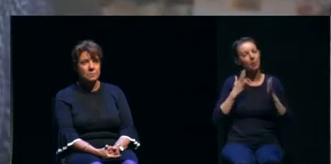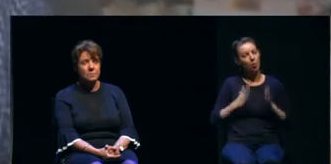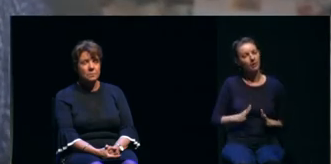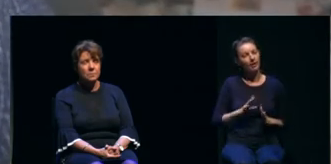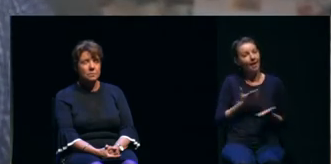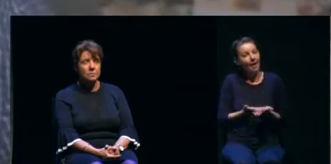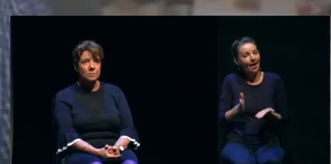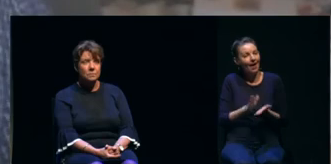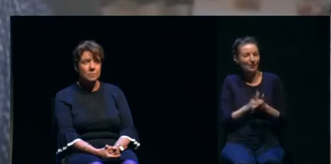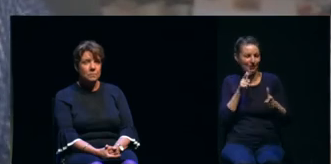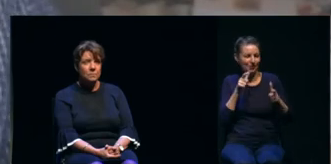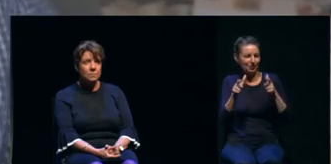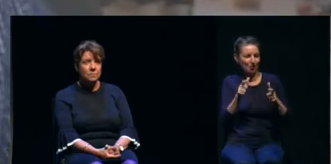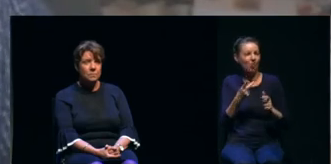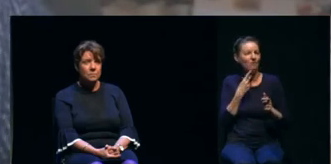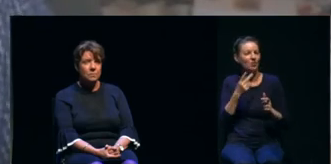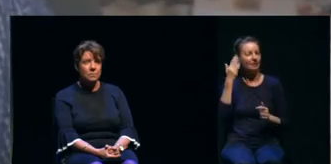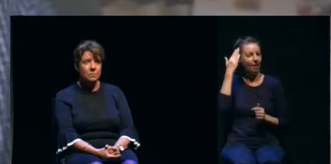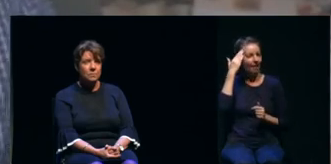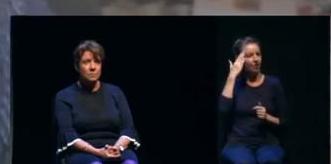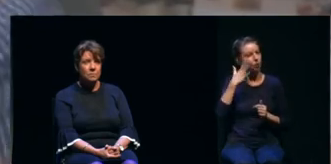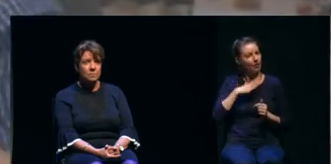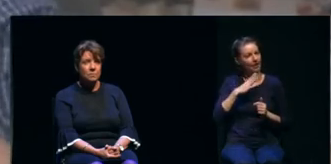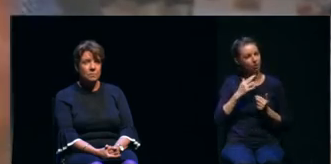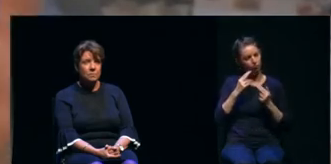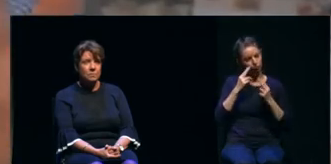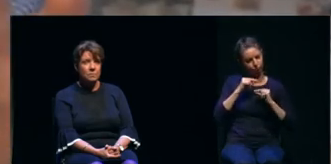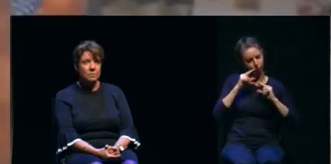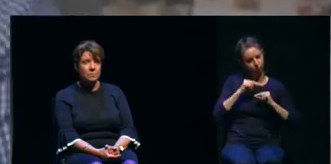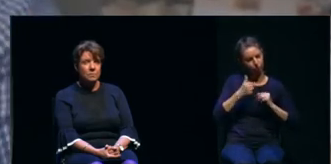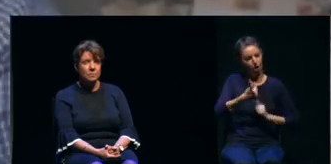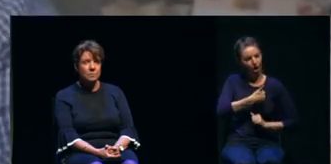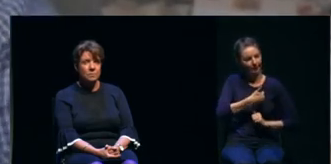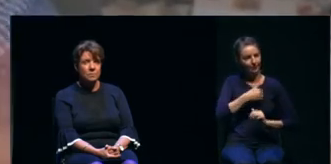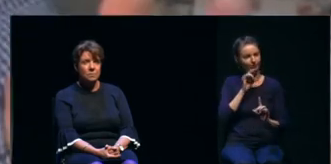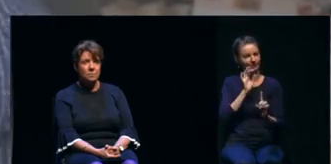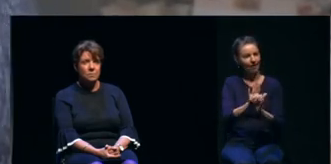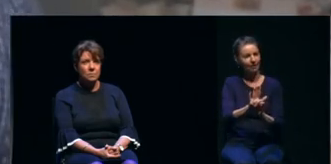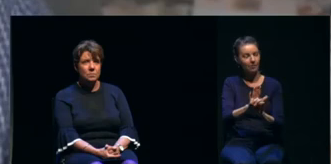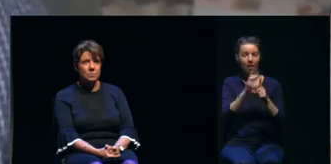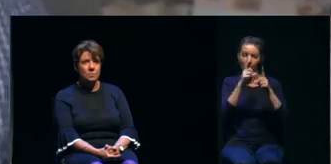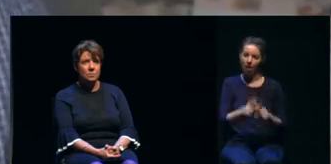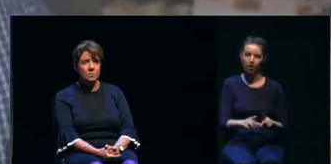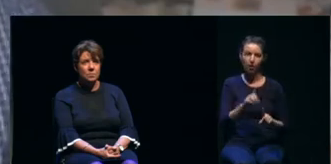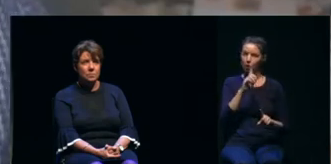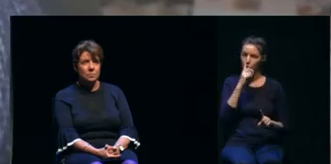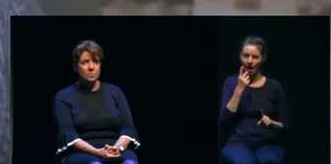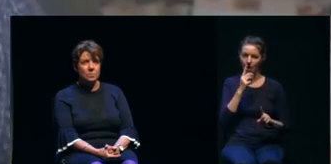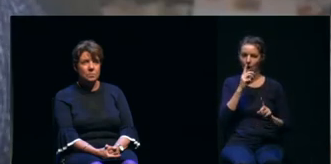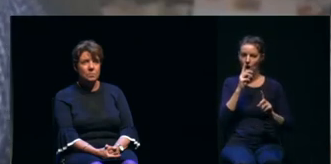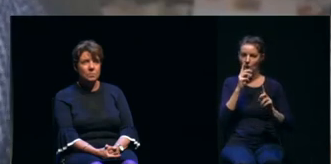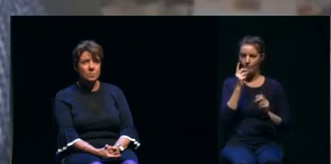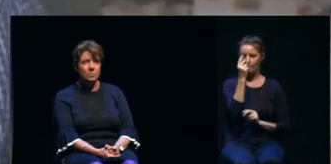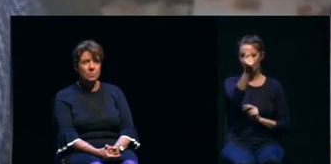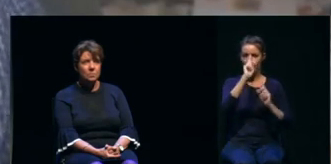head. So you have to start telling yourself to be kind to yourself, and it's the hardest thing in the world. You can't build that voice overnight from scratch